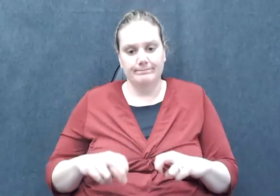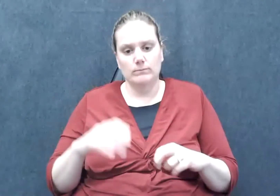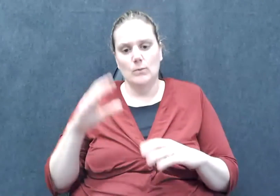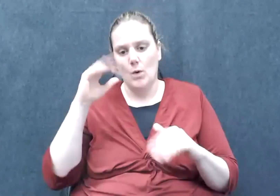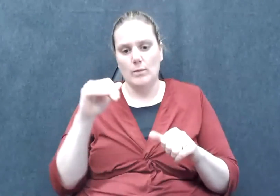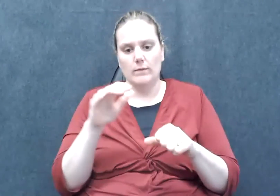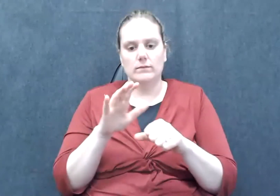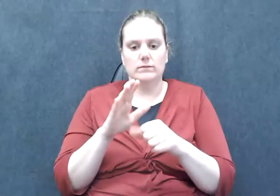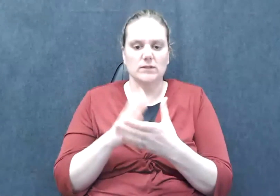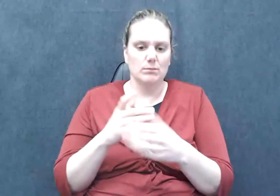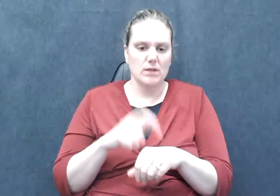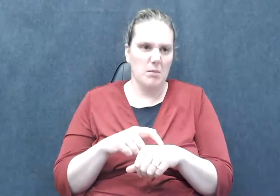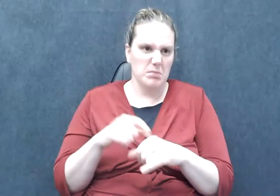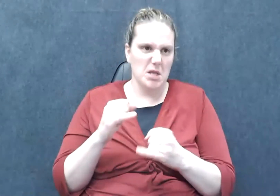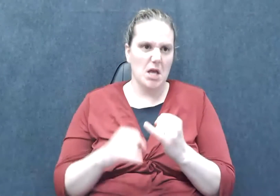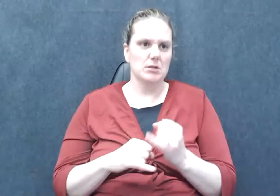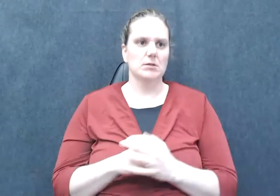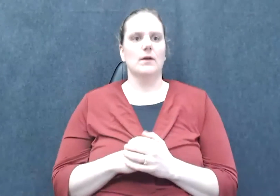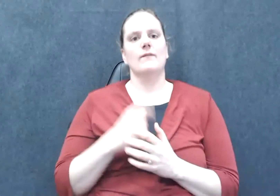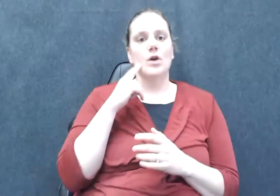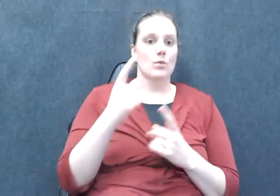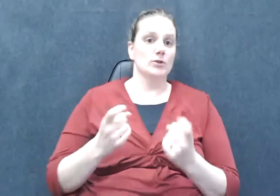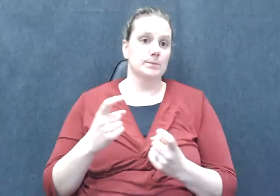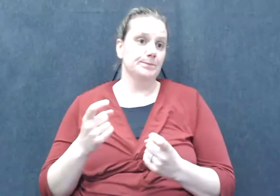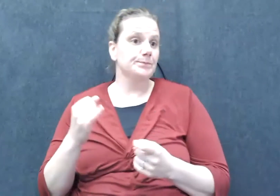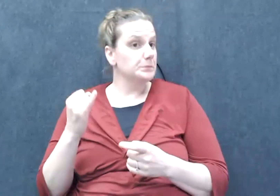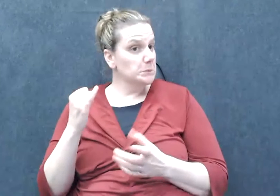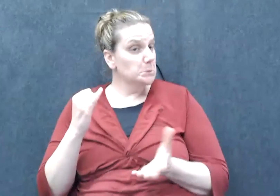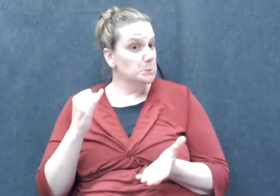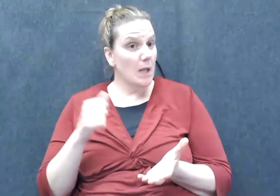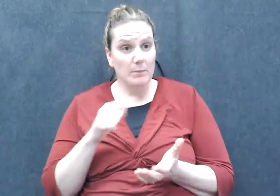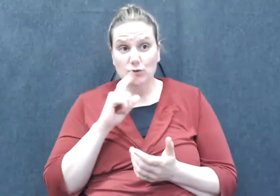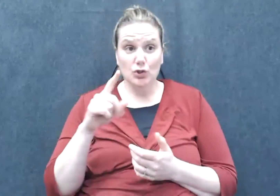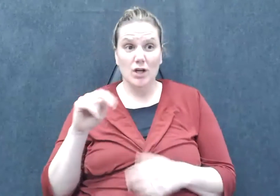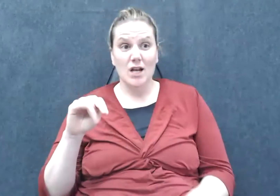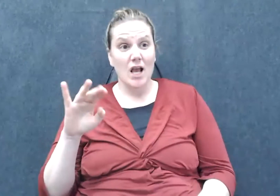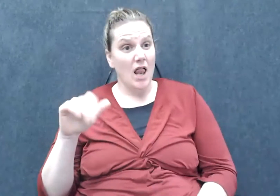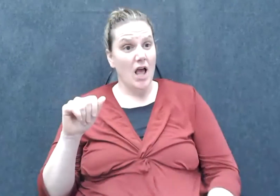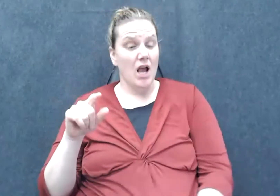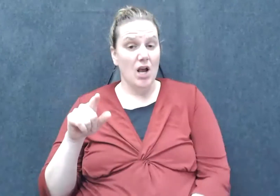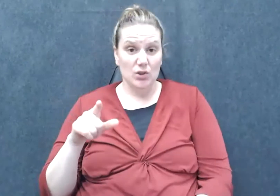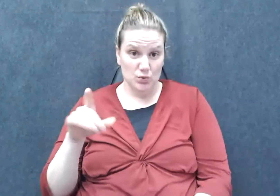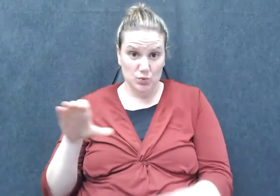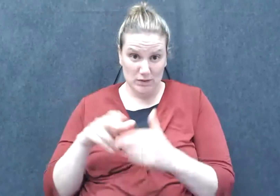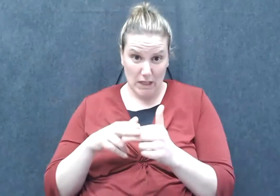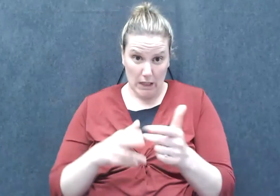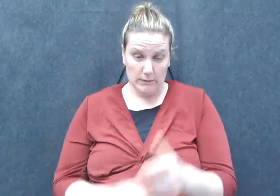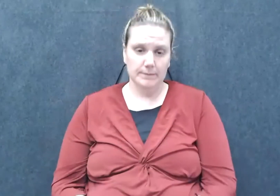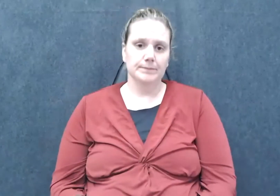some time at the end for questions. And then if we could just, I'm not sure, Nicola, are you doing the slides?